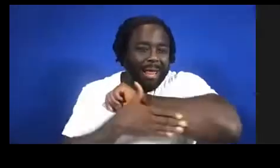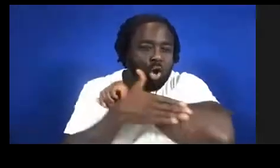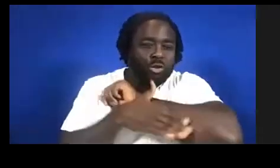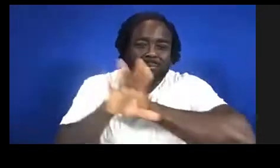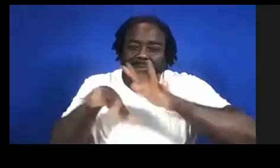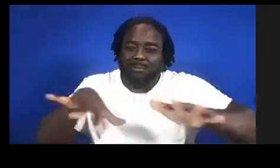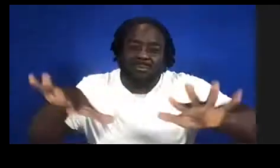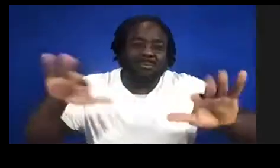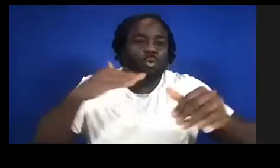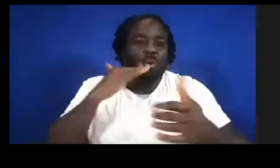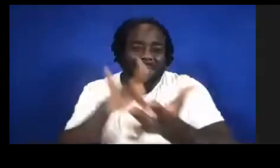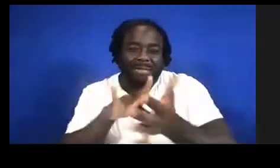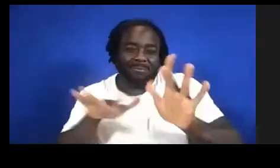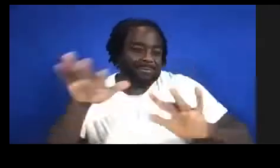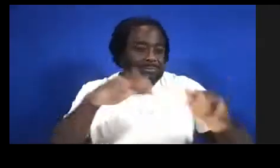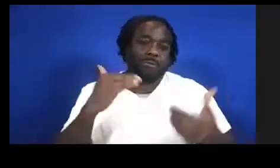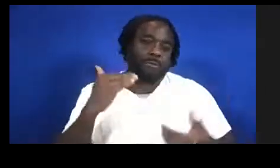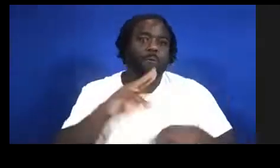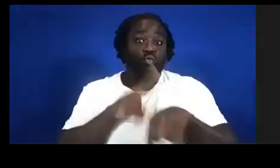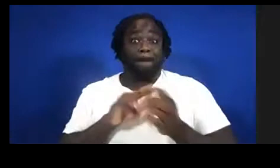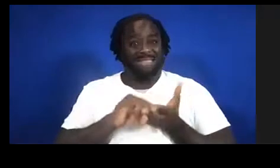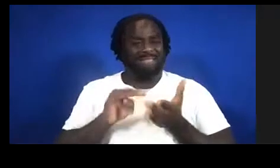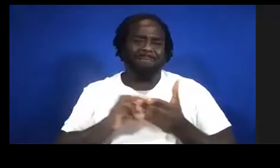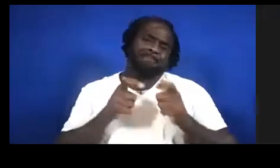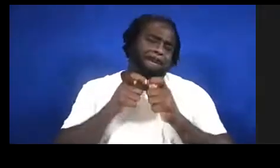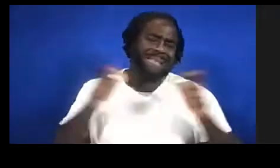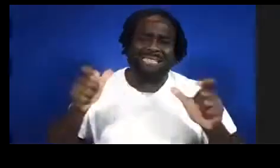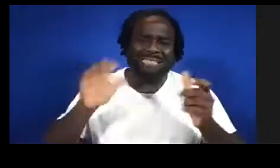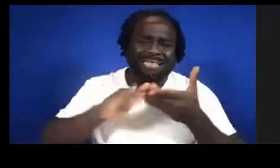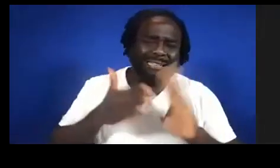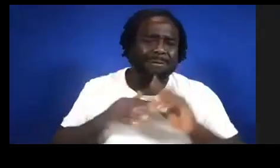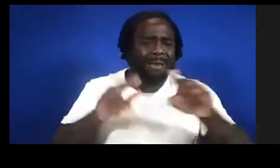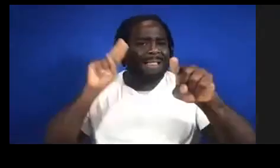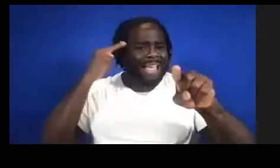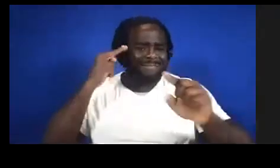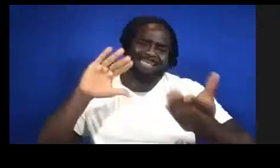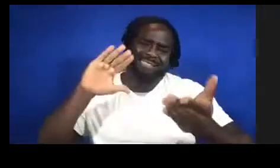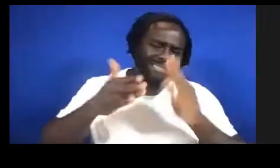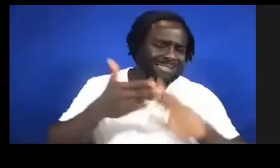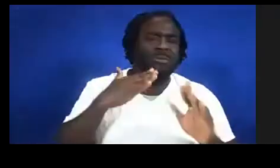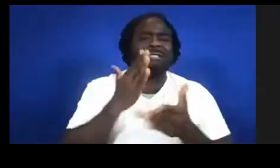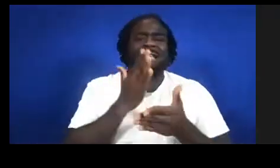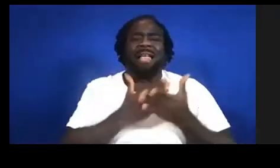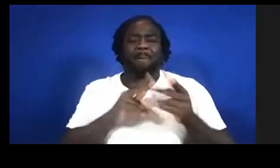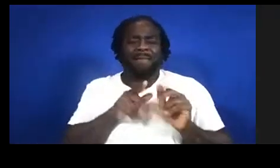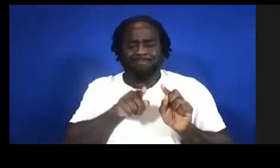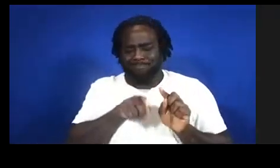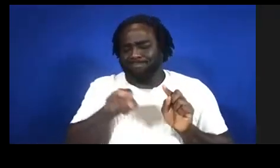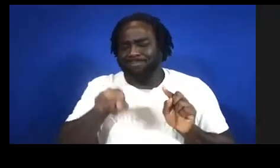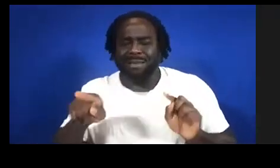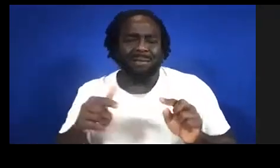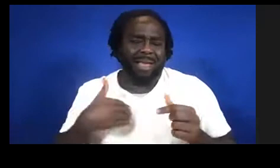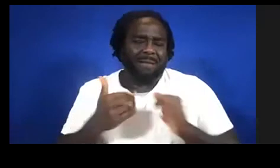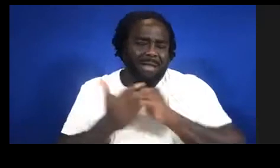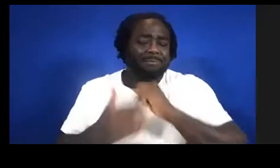Now, in Tennessee, y'all got a lot of farms, right? A lot of land, a lot of open country. Memphis is a big city. Nashville's